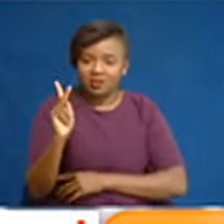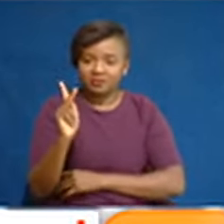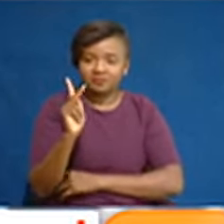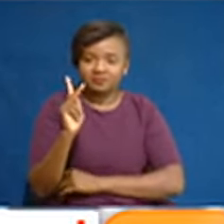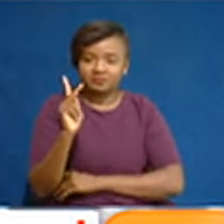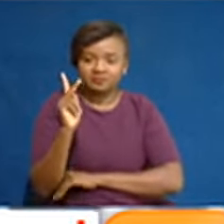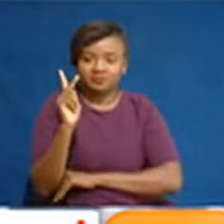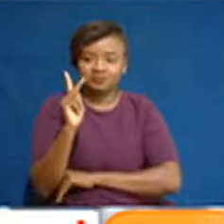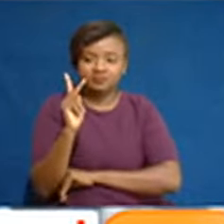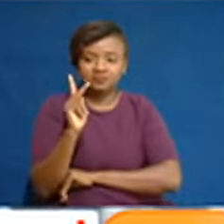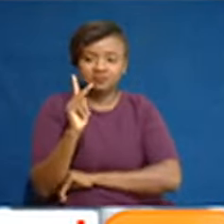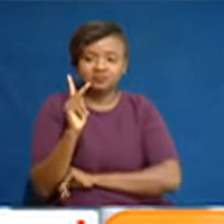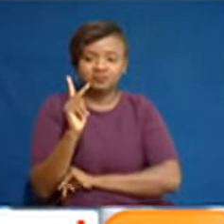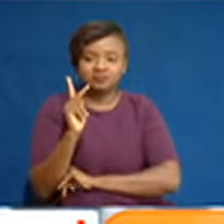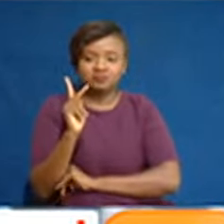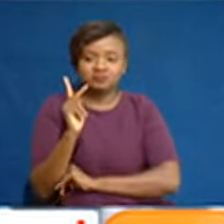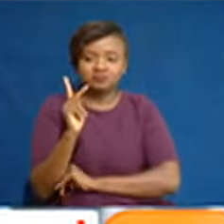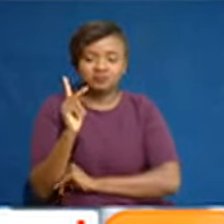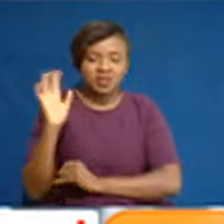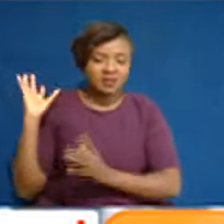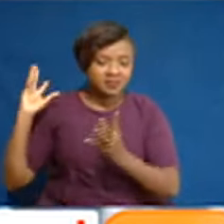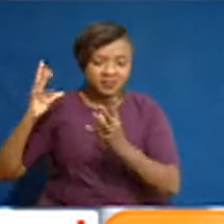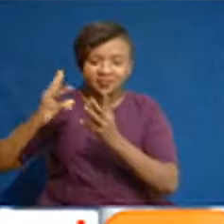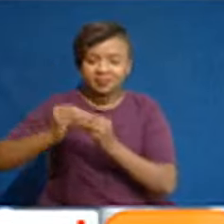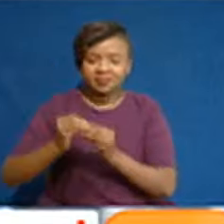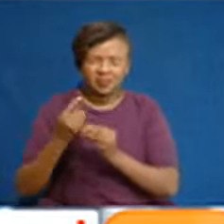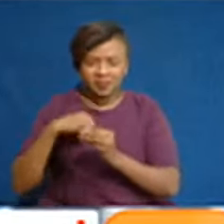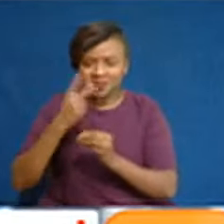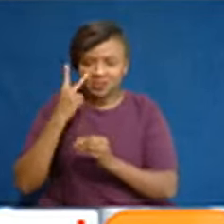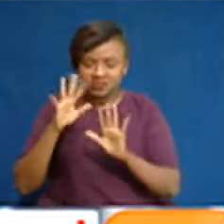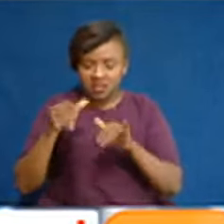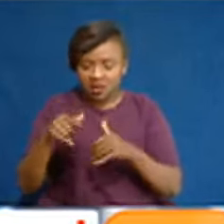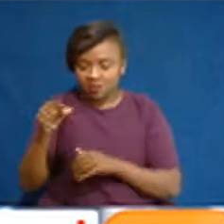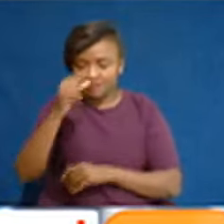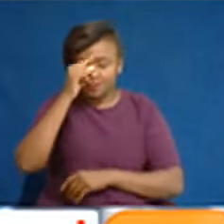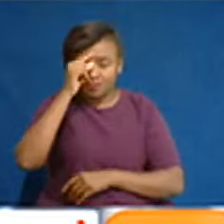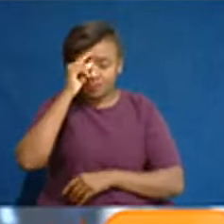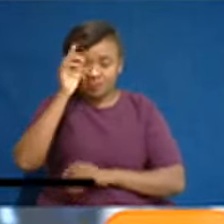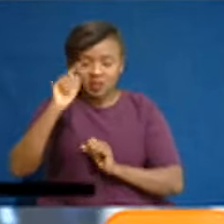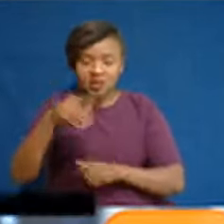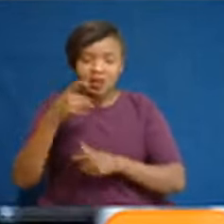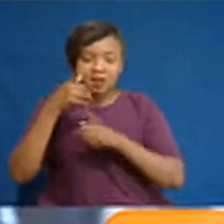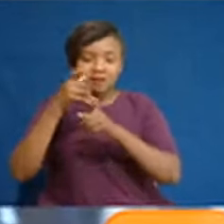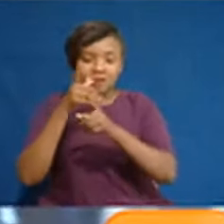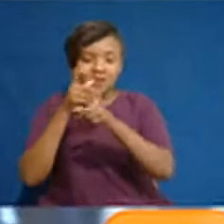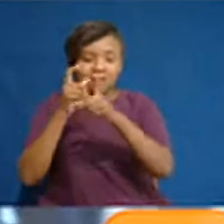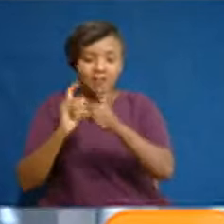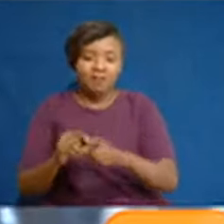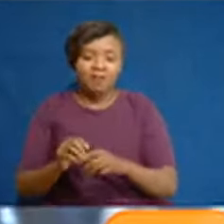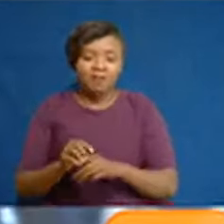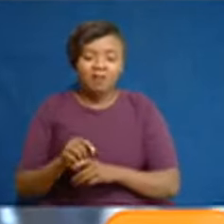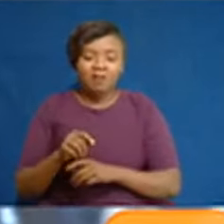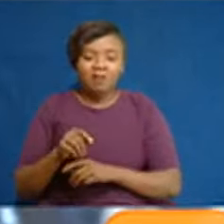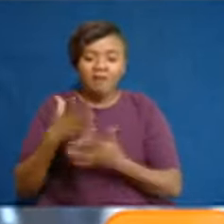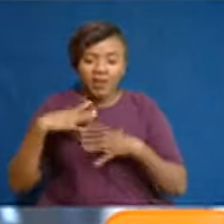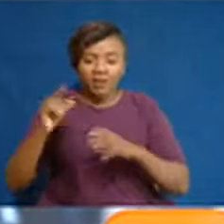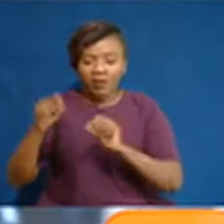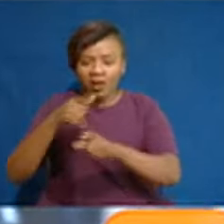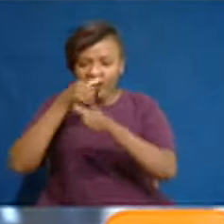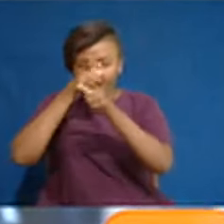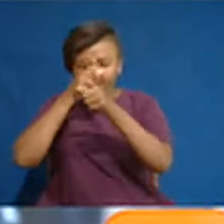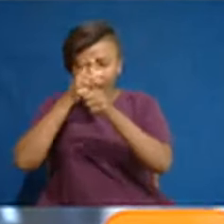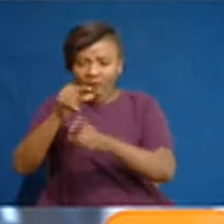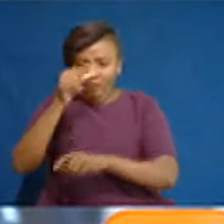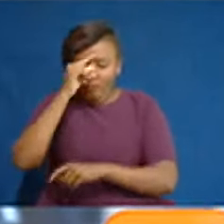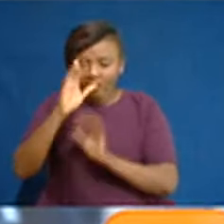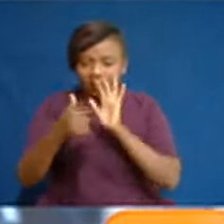which citizens have been able to make governments course correct on a number of issues. If you go back 100 years, the